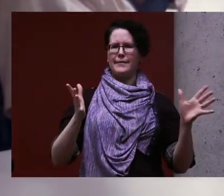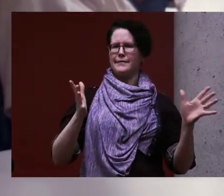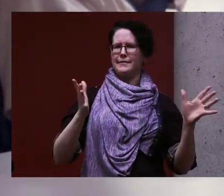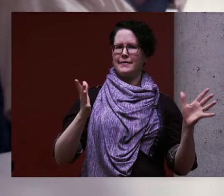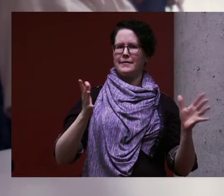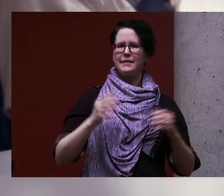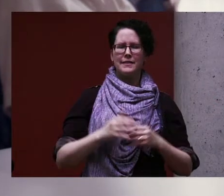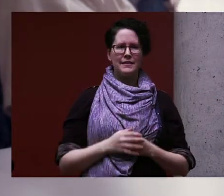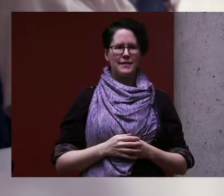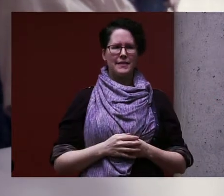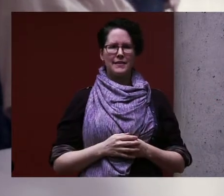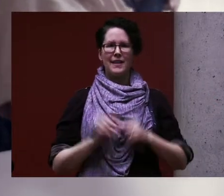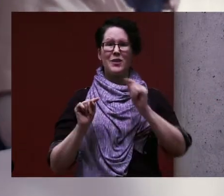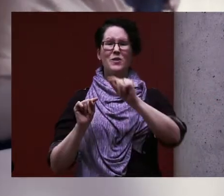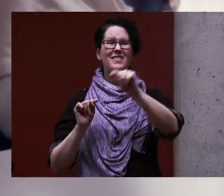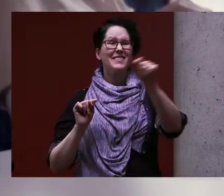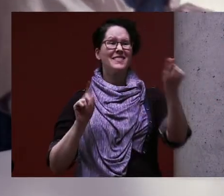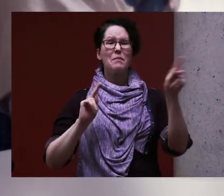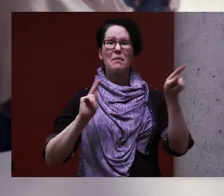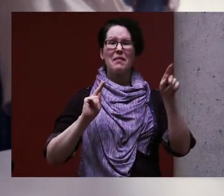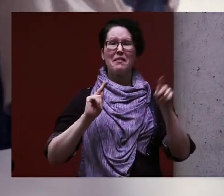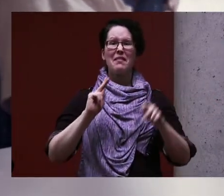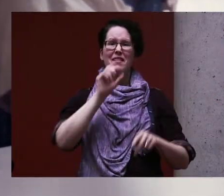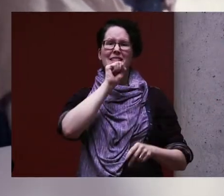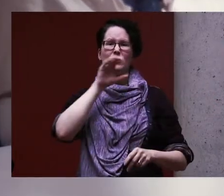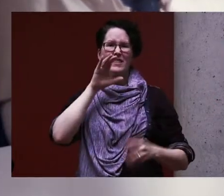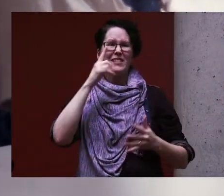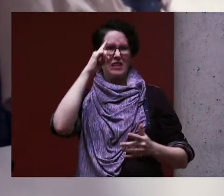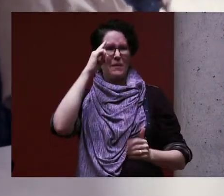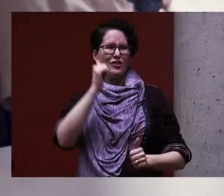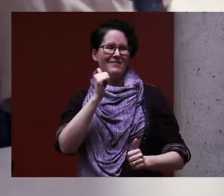So living with a majority of seniors who have dementia,